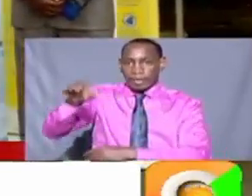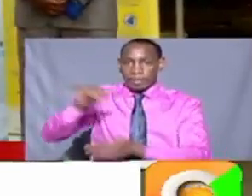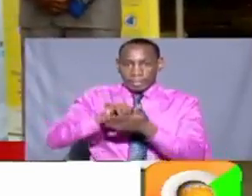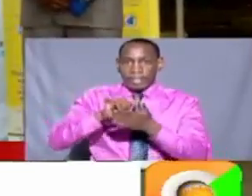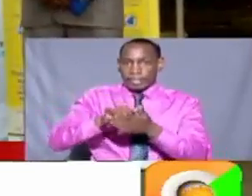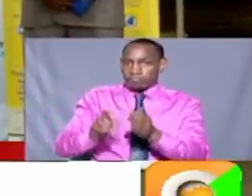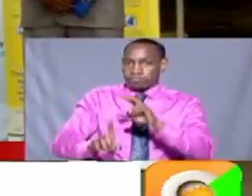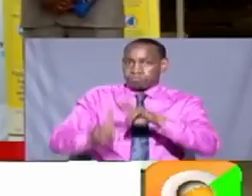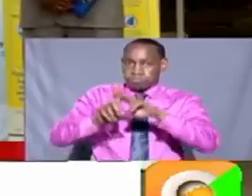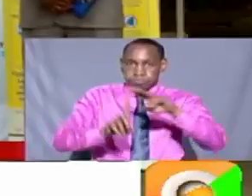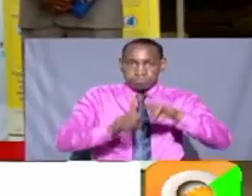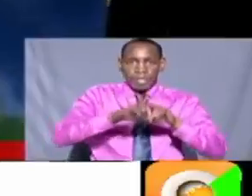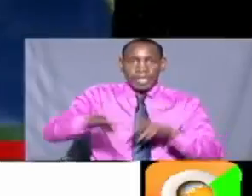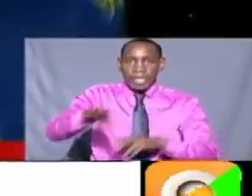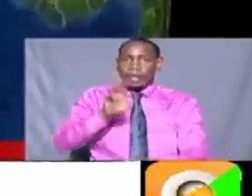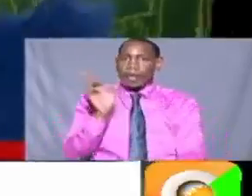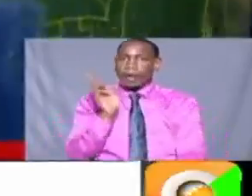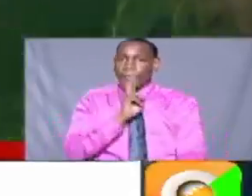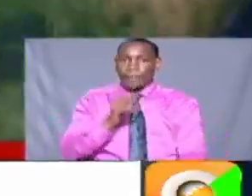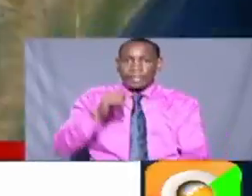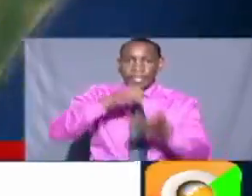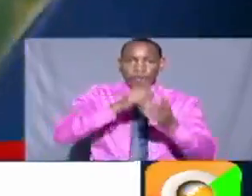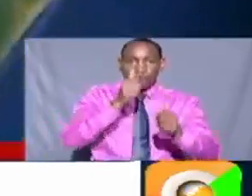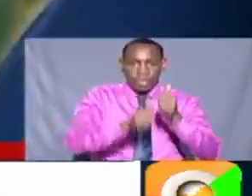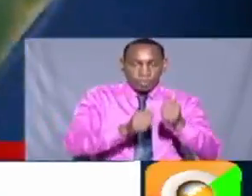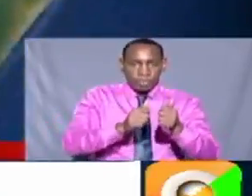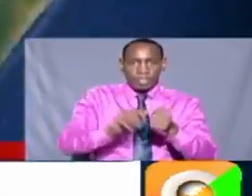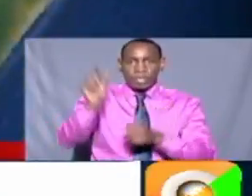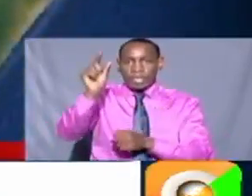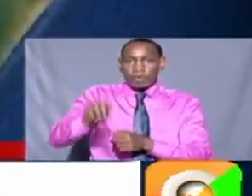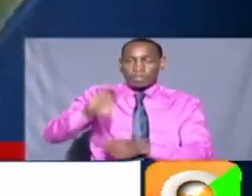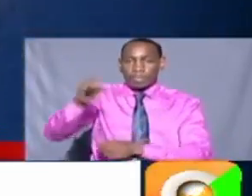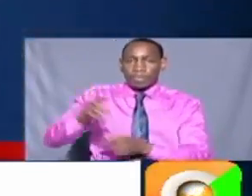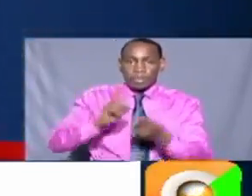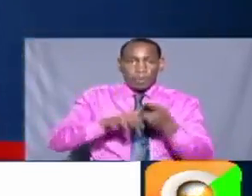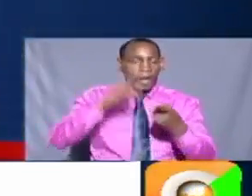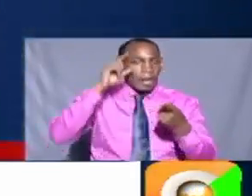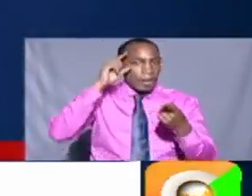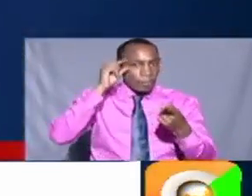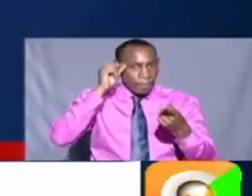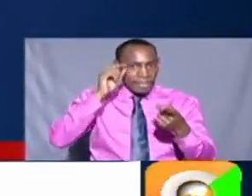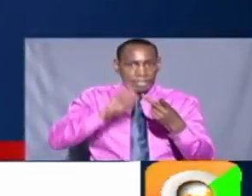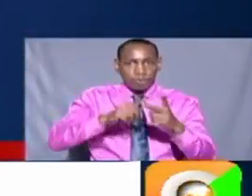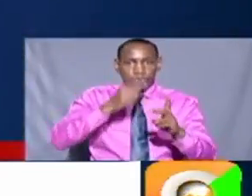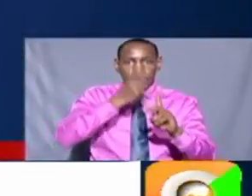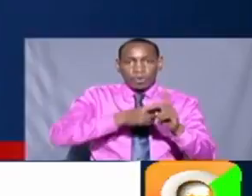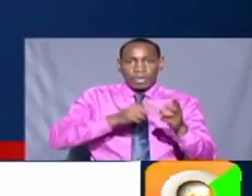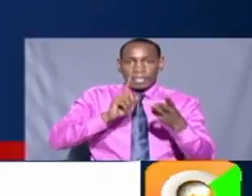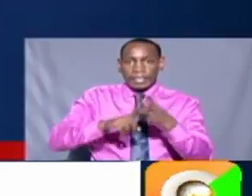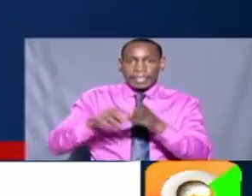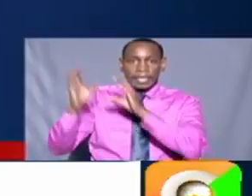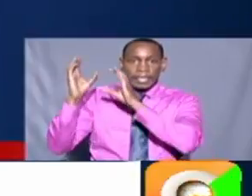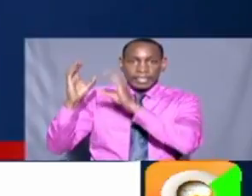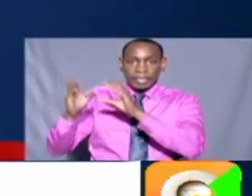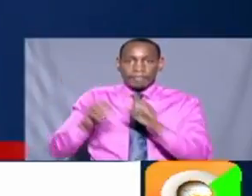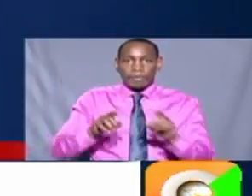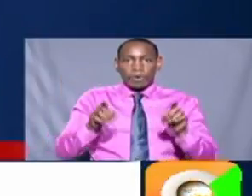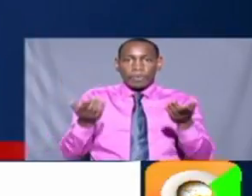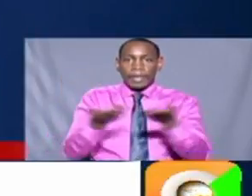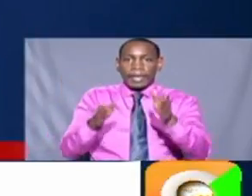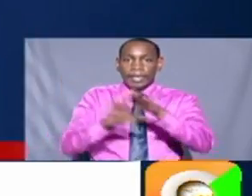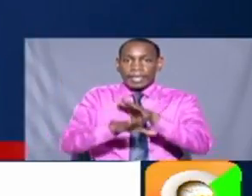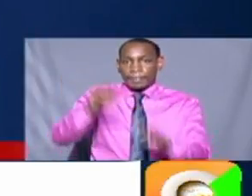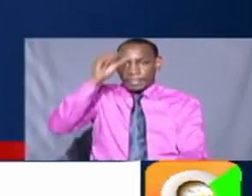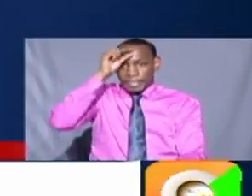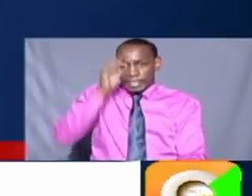beginning to emerge as hotspots. Among them are the coastal counties of Mombasa, Kwale and Kilifi, where Deputy